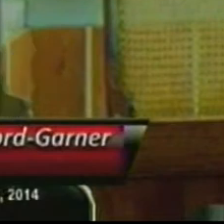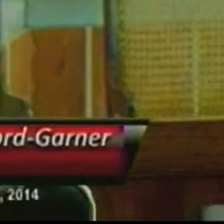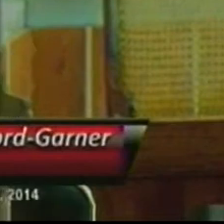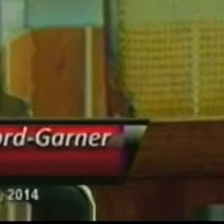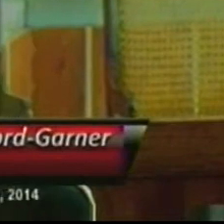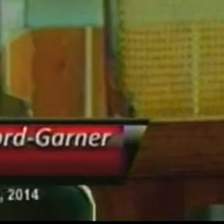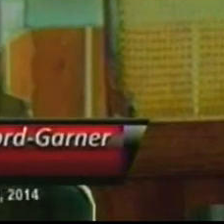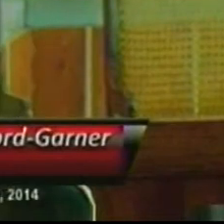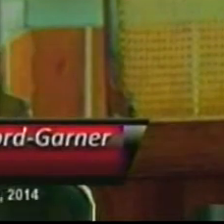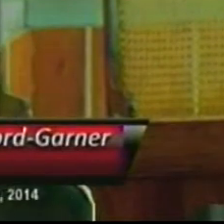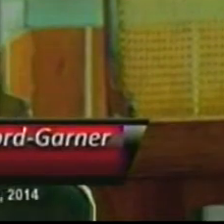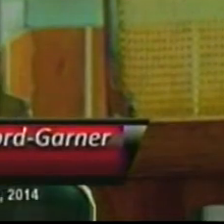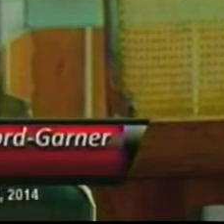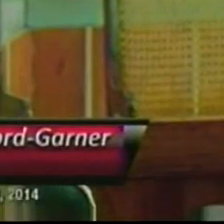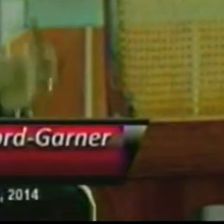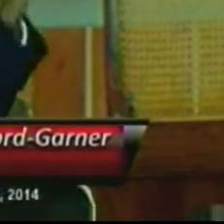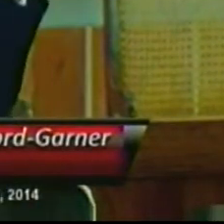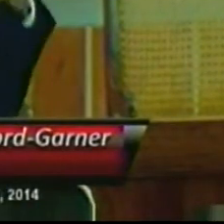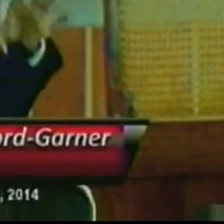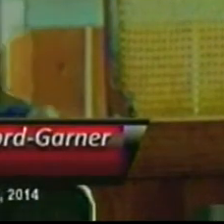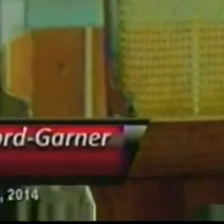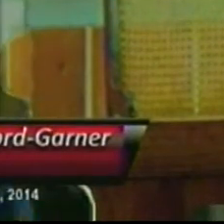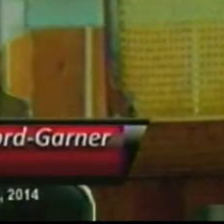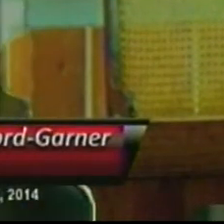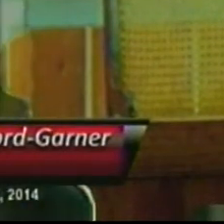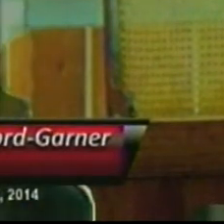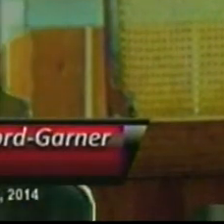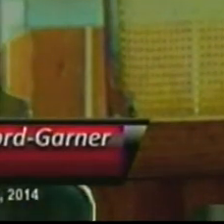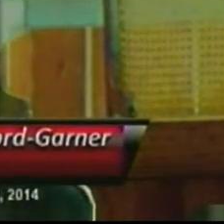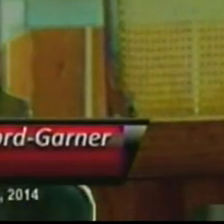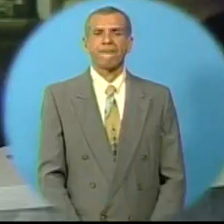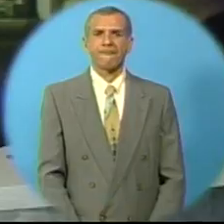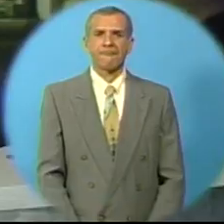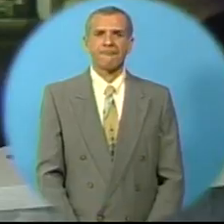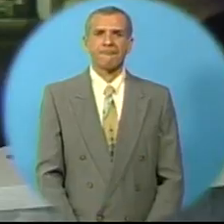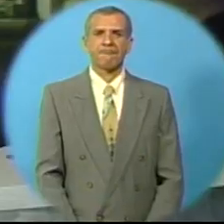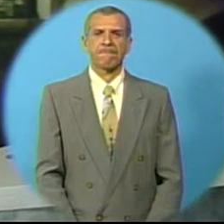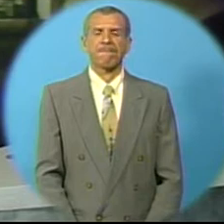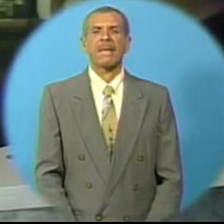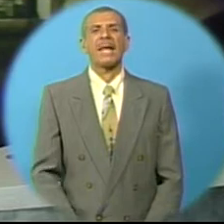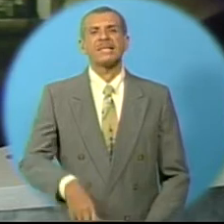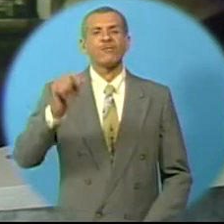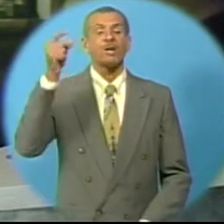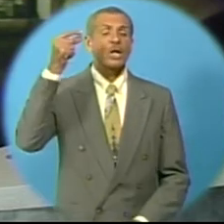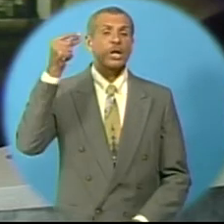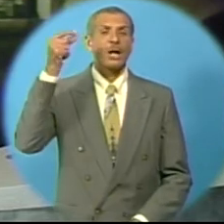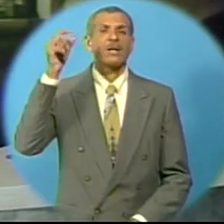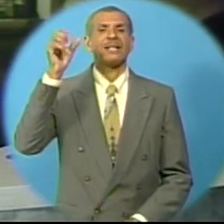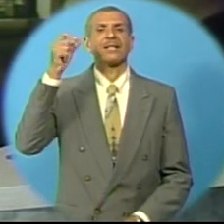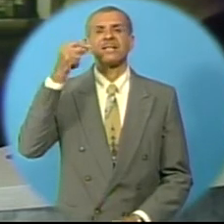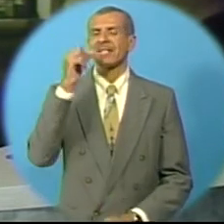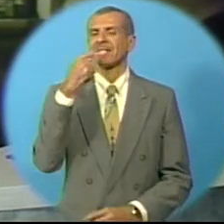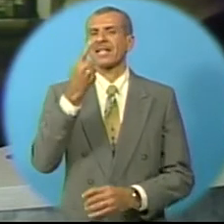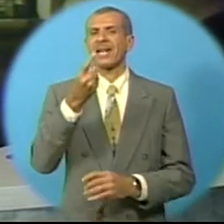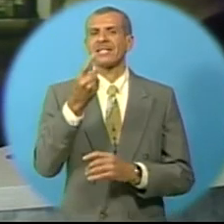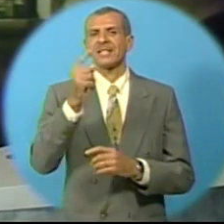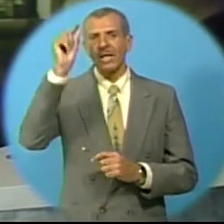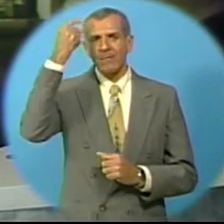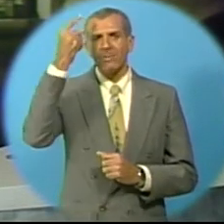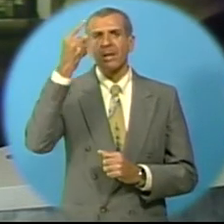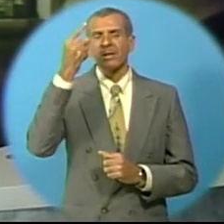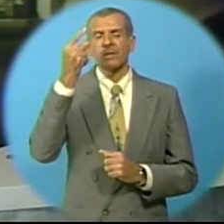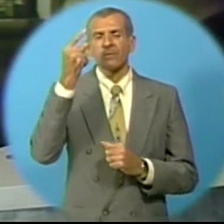like to always say we are clawing our way back each time. Senator Sandiford-Garner says government also